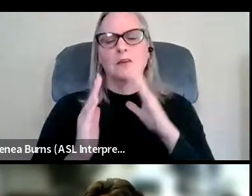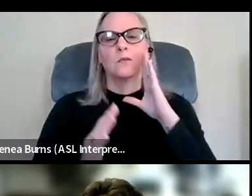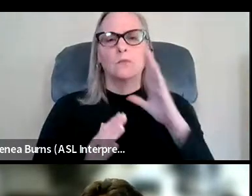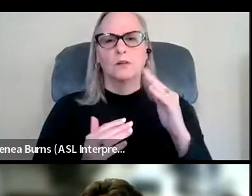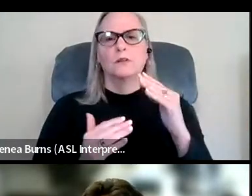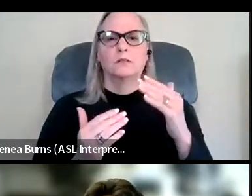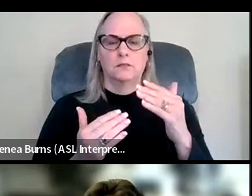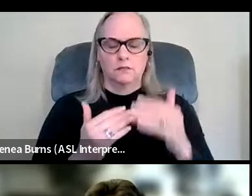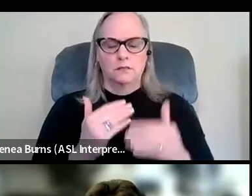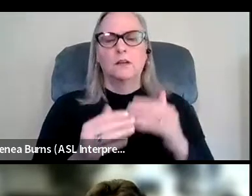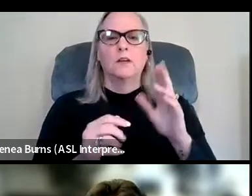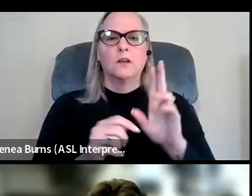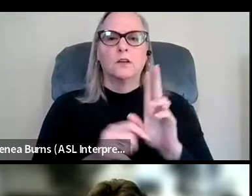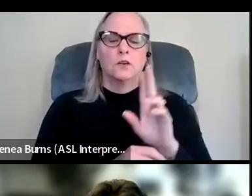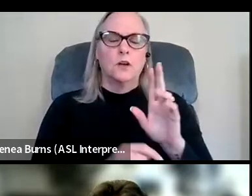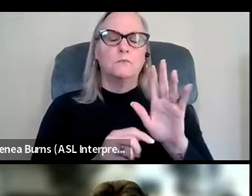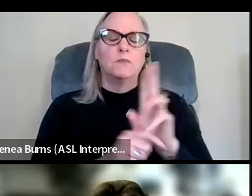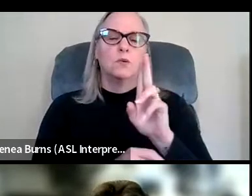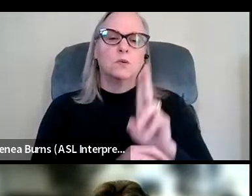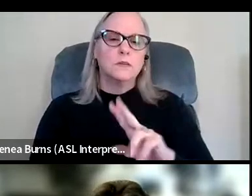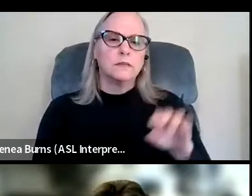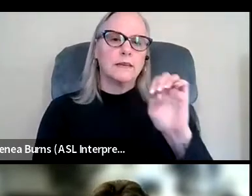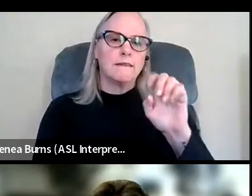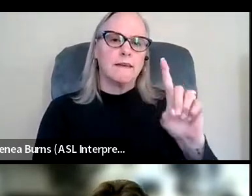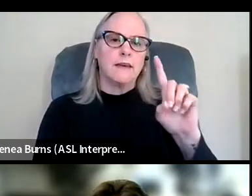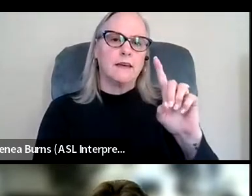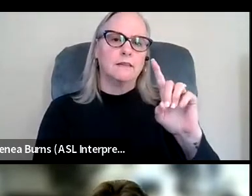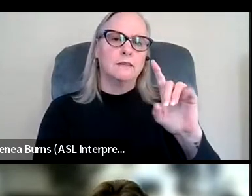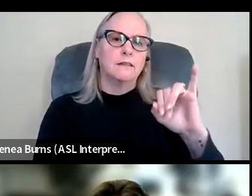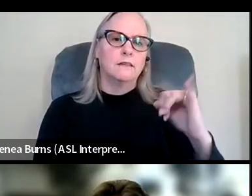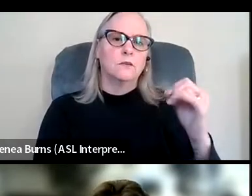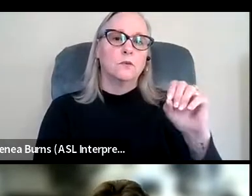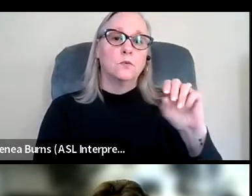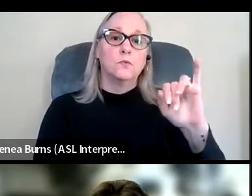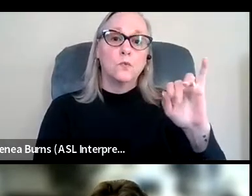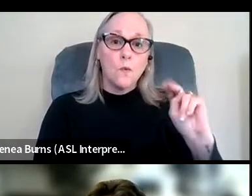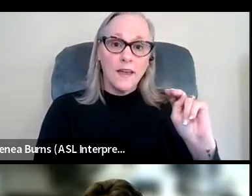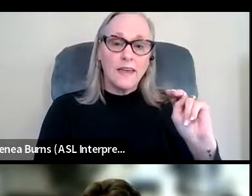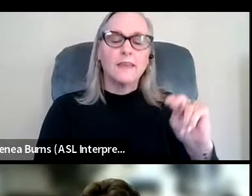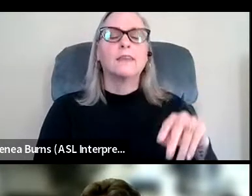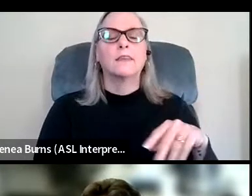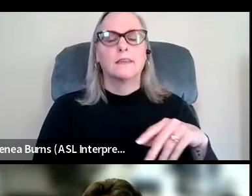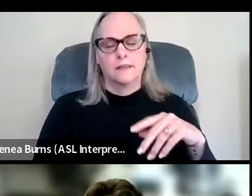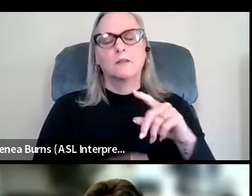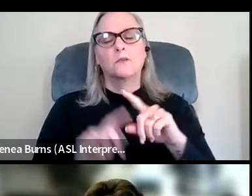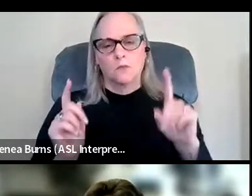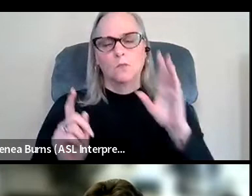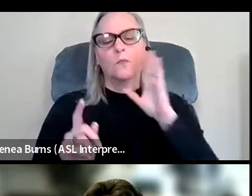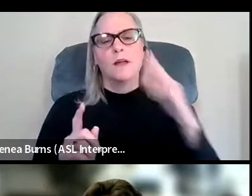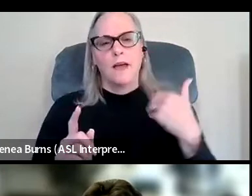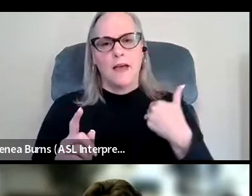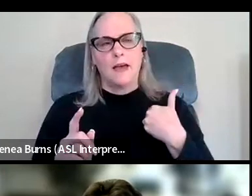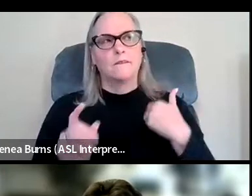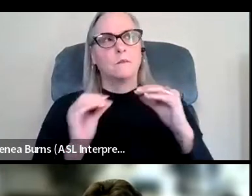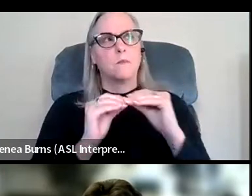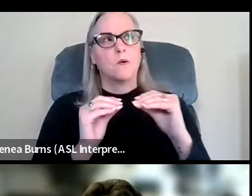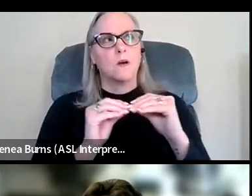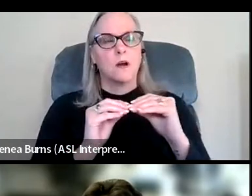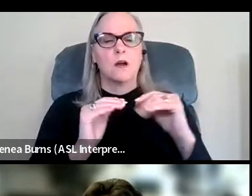platforms of EdJoin and Indeed when we get closer, but we'll very likely have a more